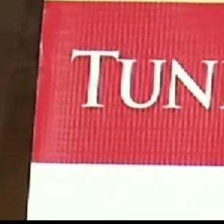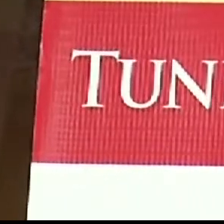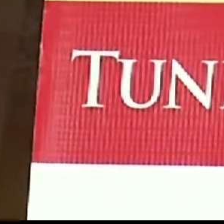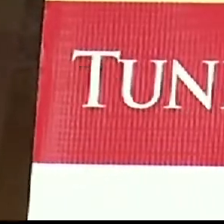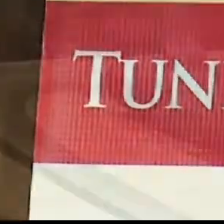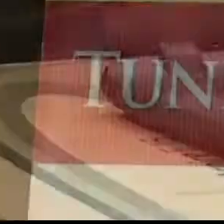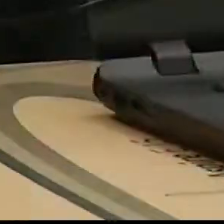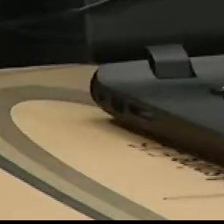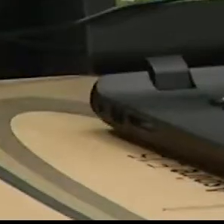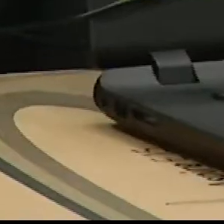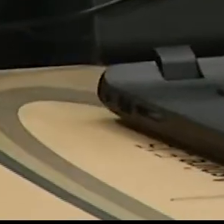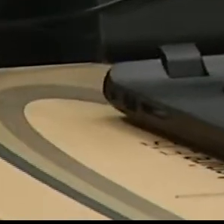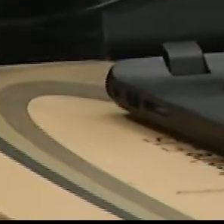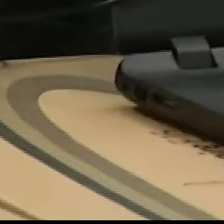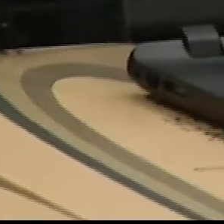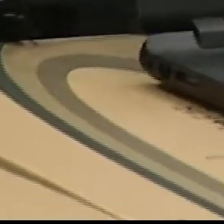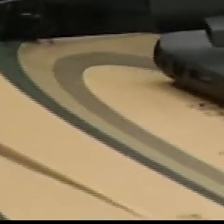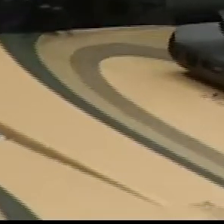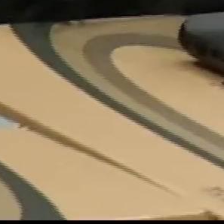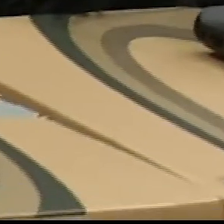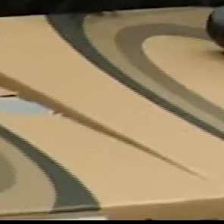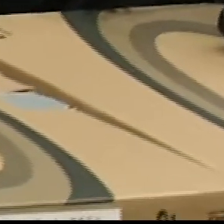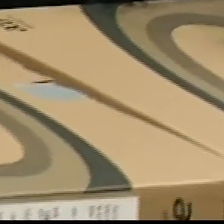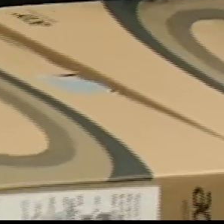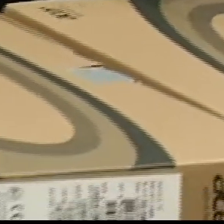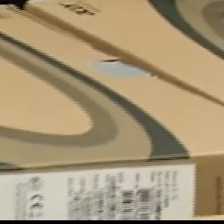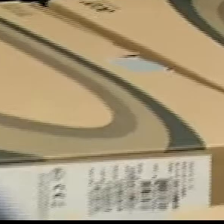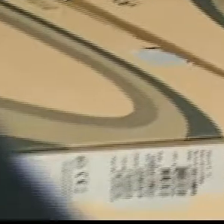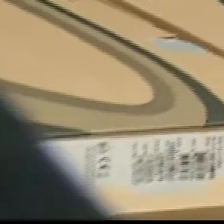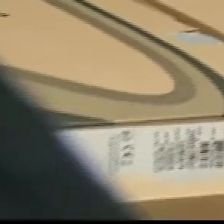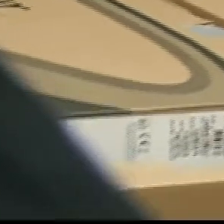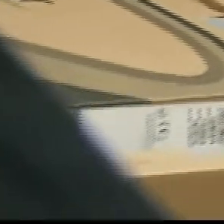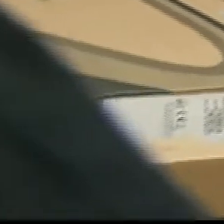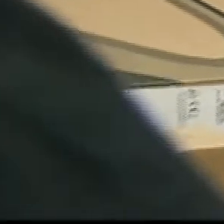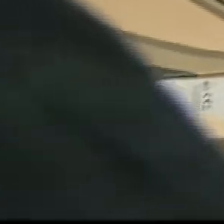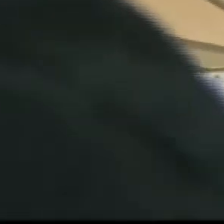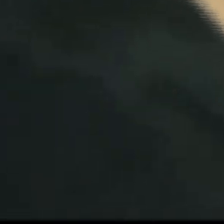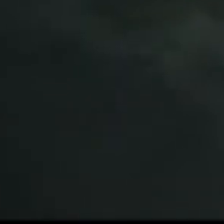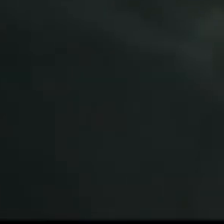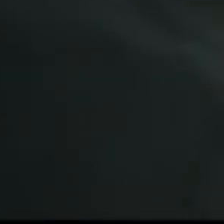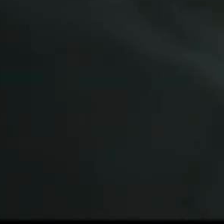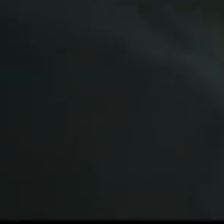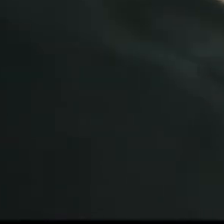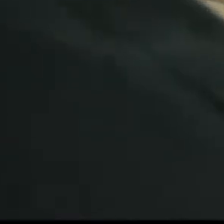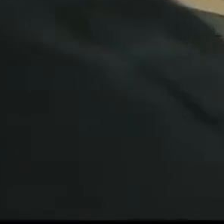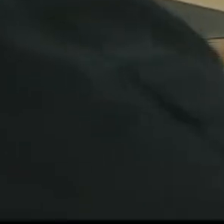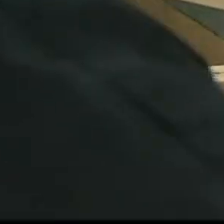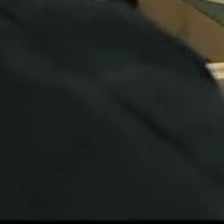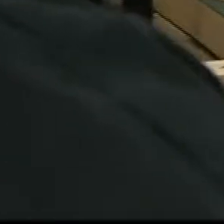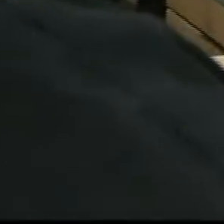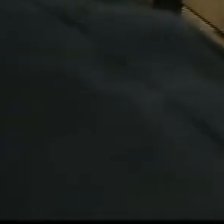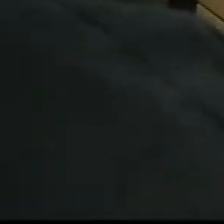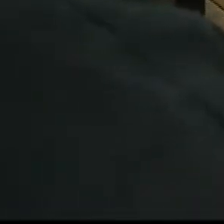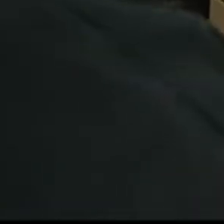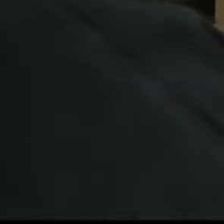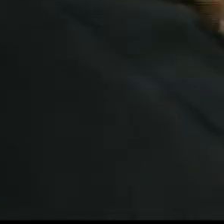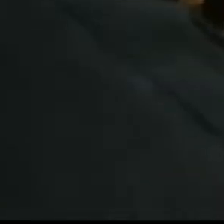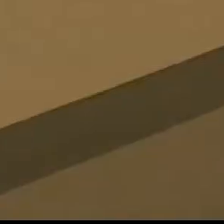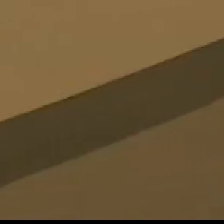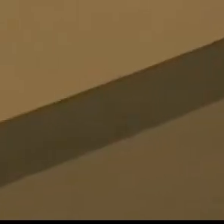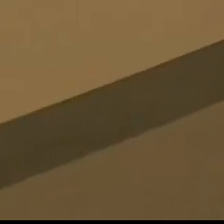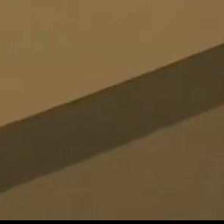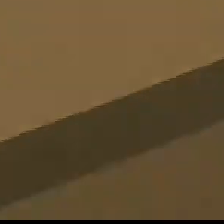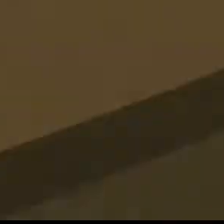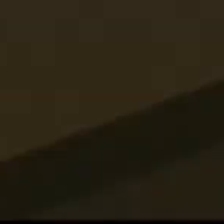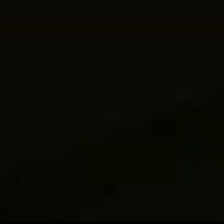the kids. Cabinet ministers help to bridge the digital divide today. Find out more. The Bahamas Tonight, the National Report, starts